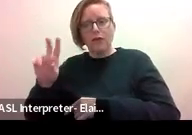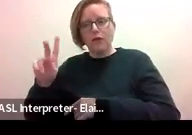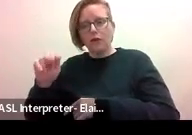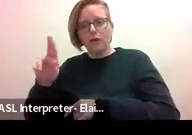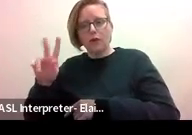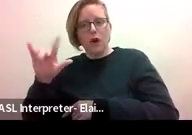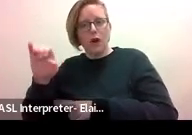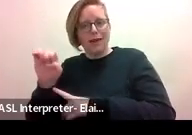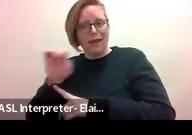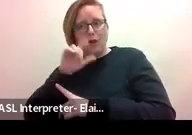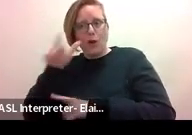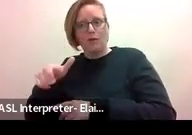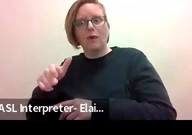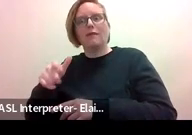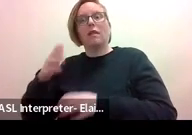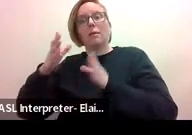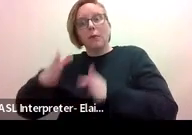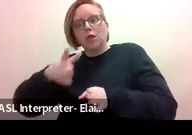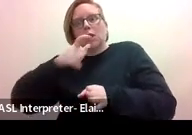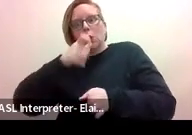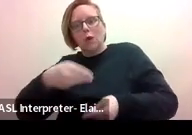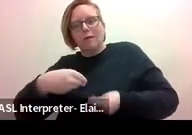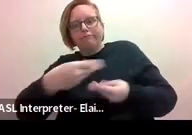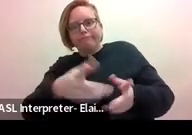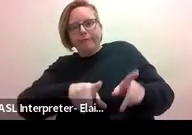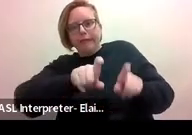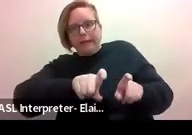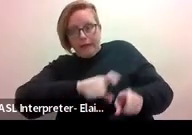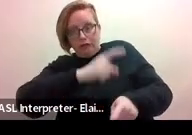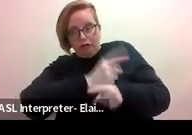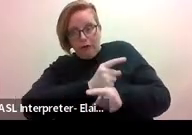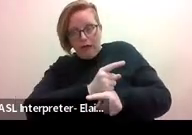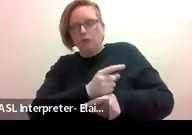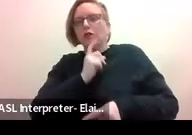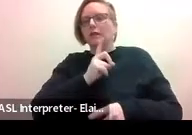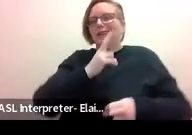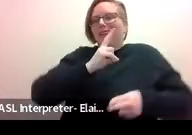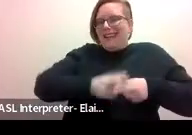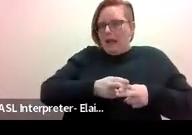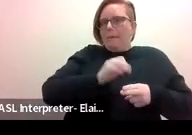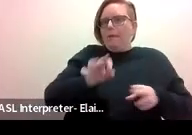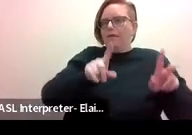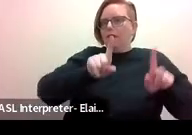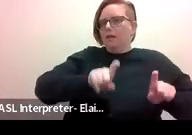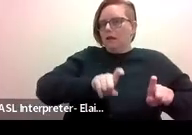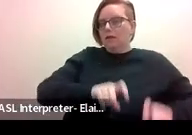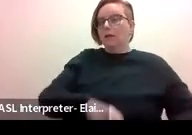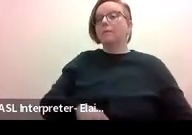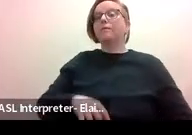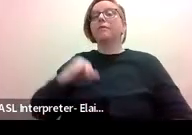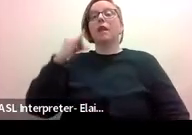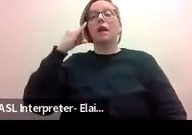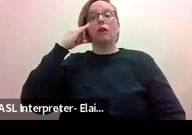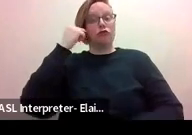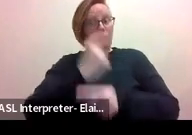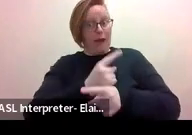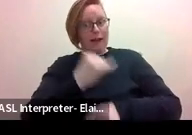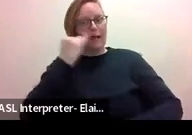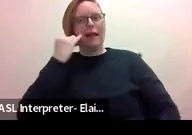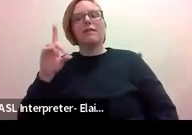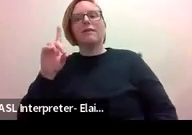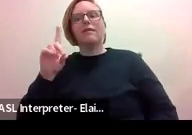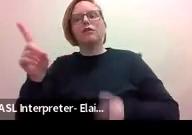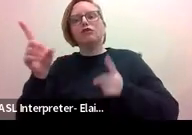of the evaluation. Yes, correct. Okay. If the director wants you to put the evaluator or, you